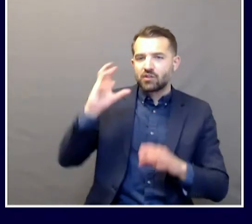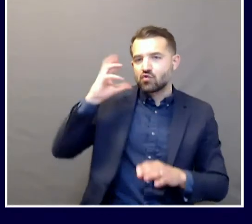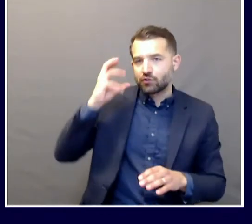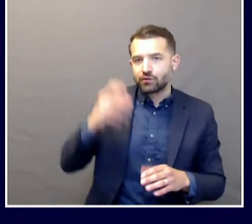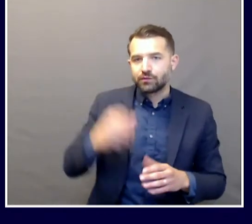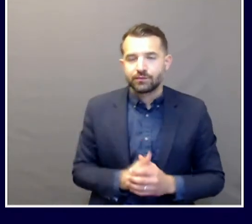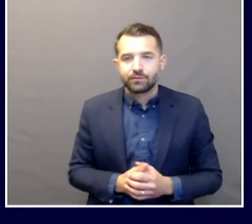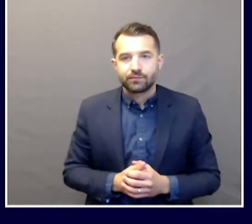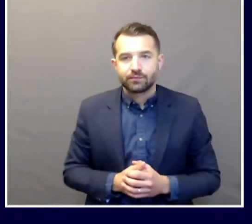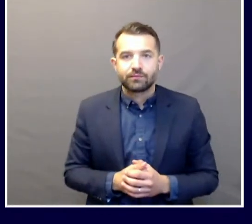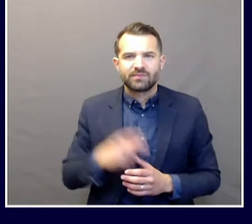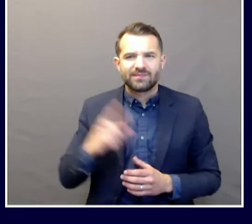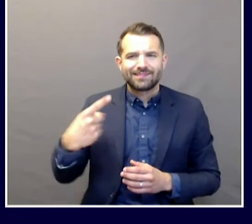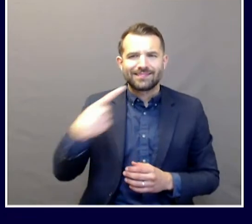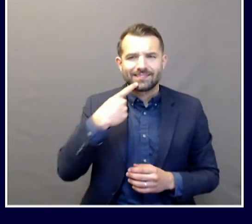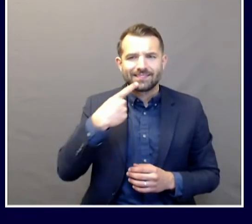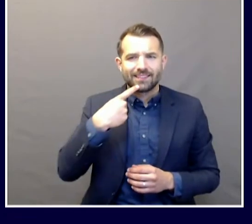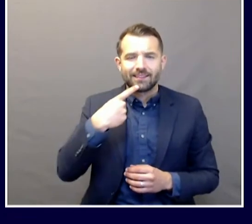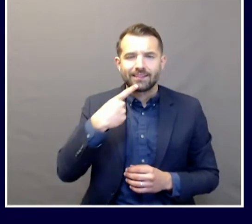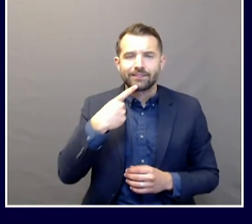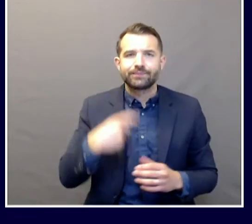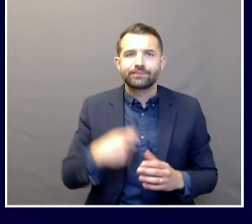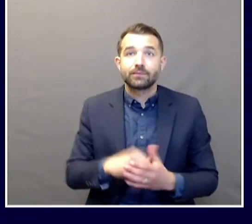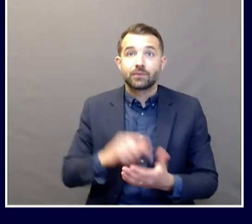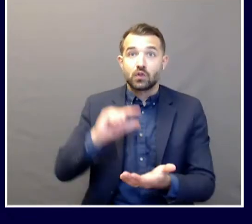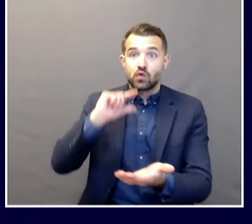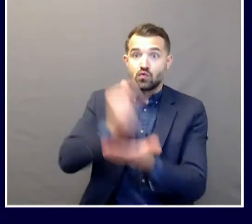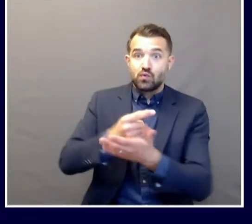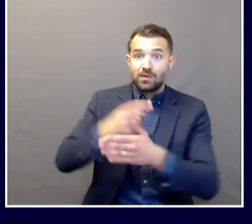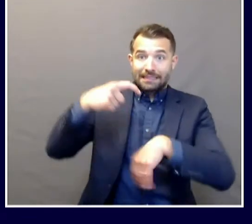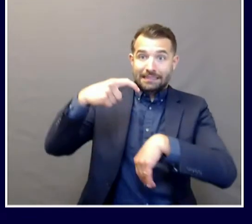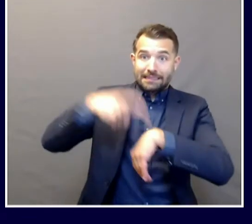to look different this year than it did last year.